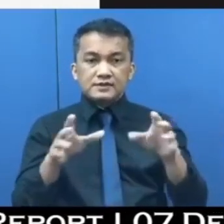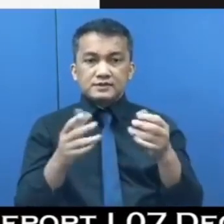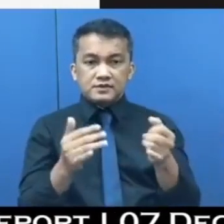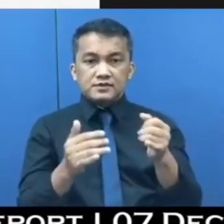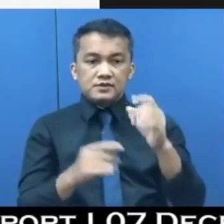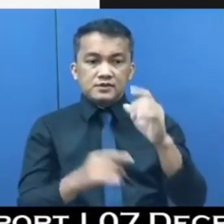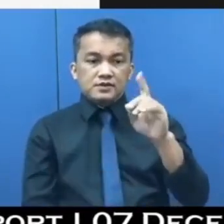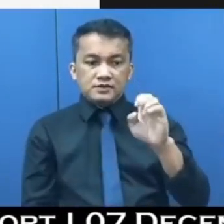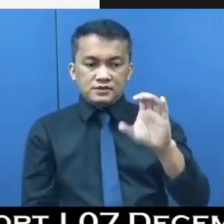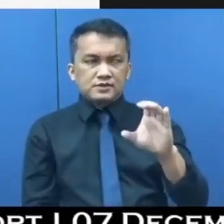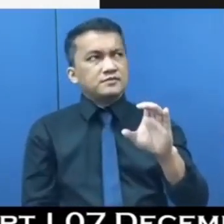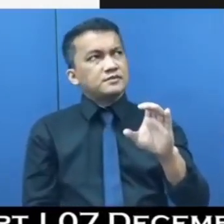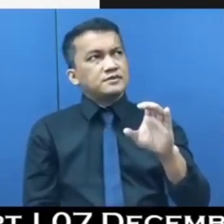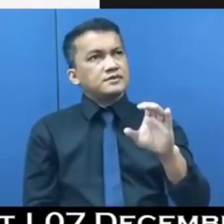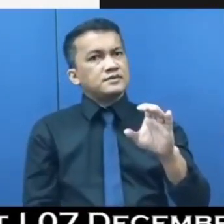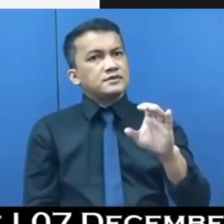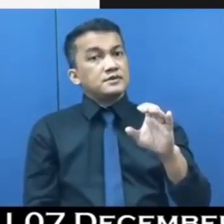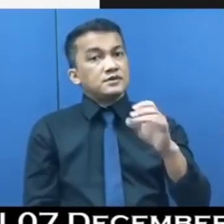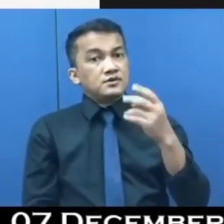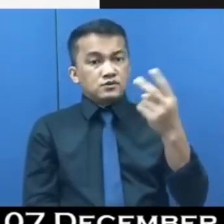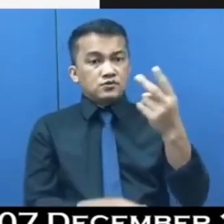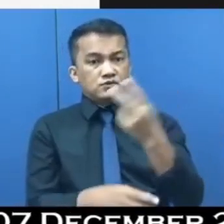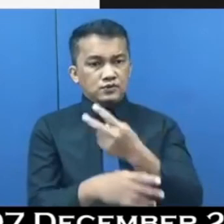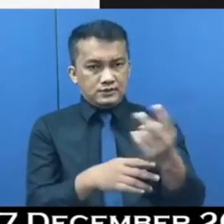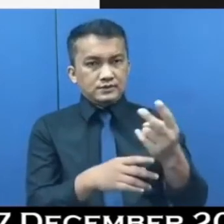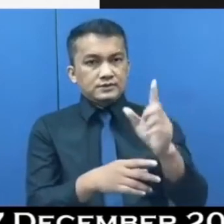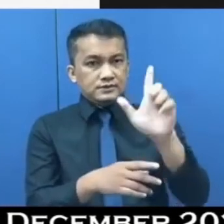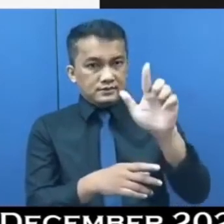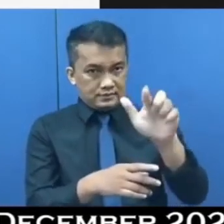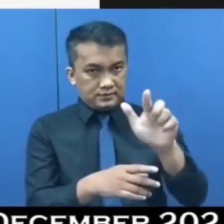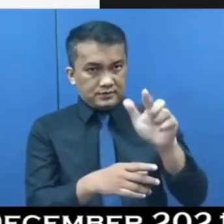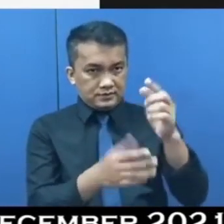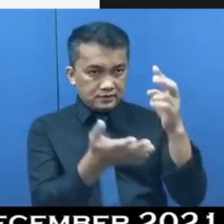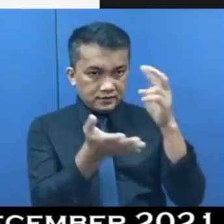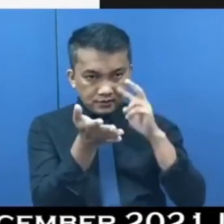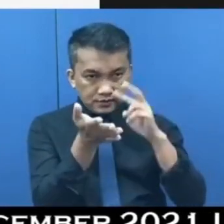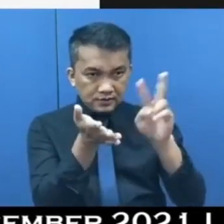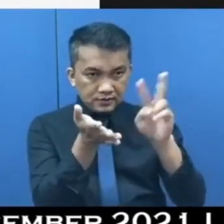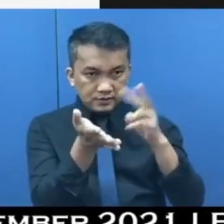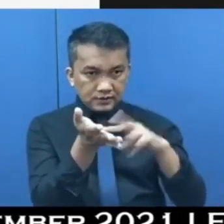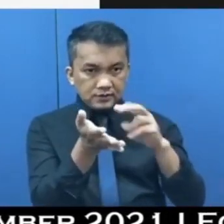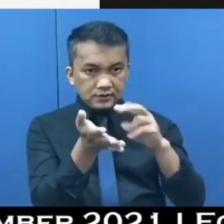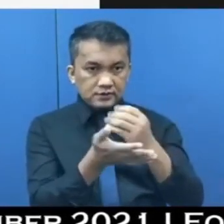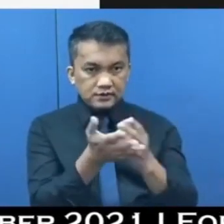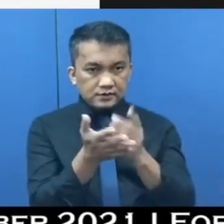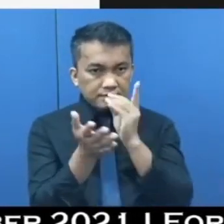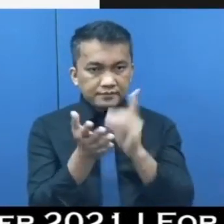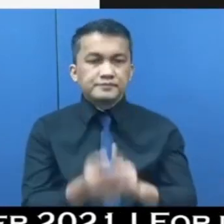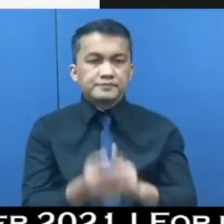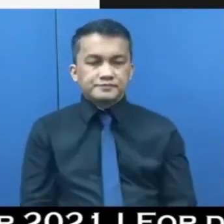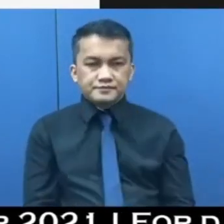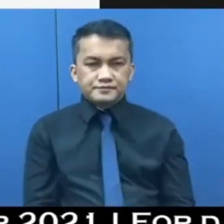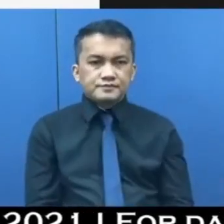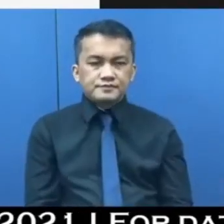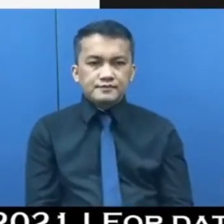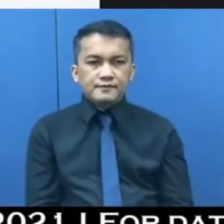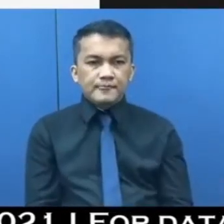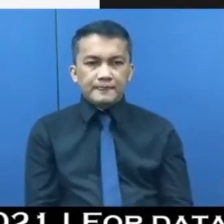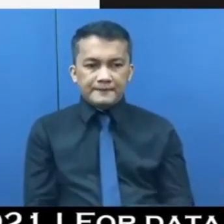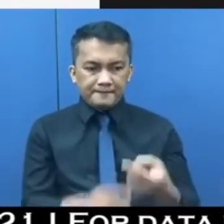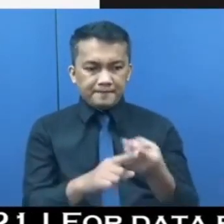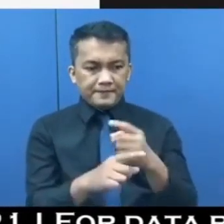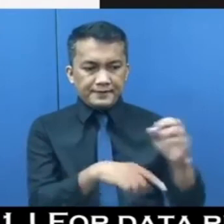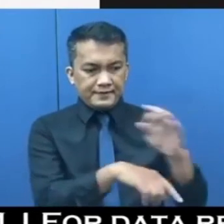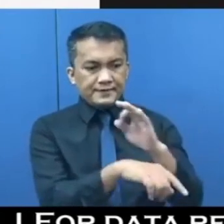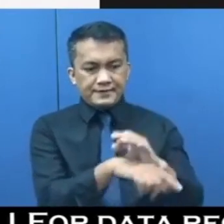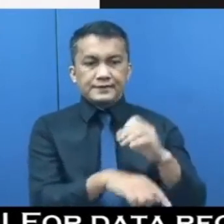siguro mga two weeks time they are just verifying some of the data from the field but